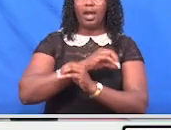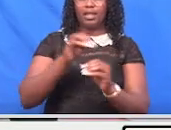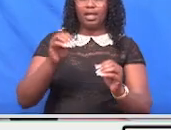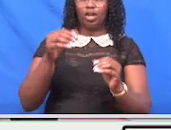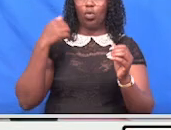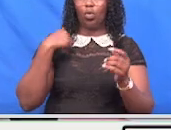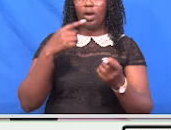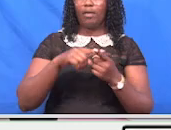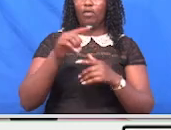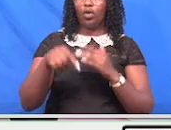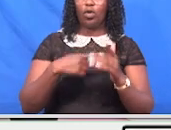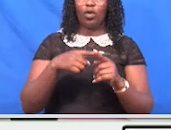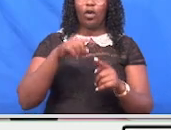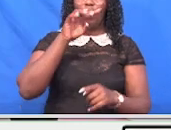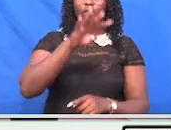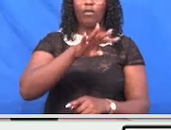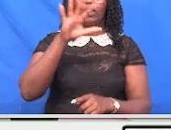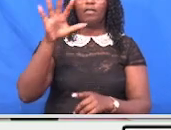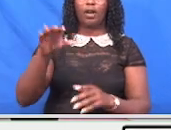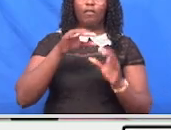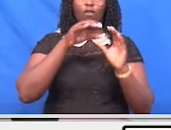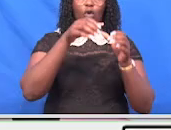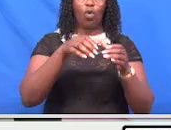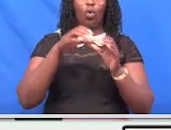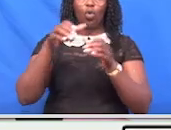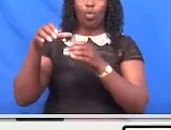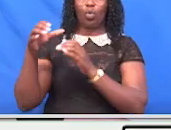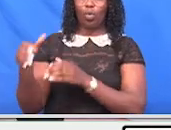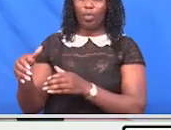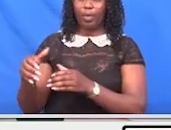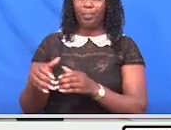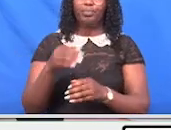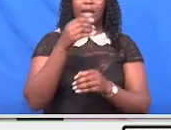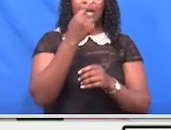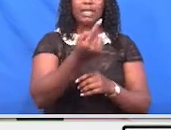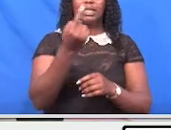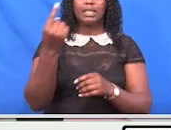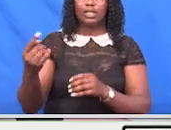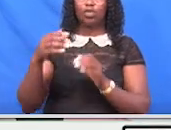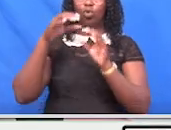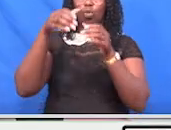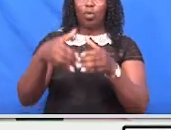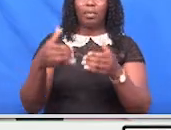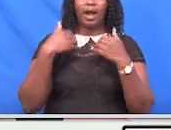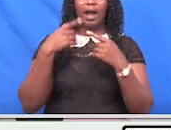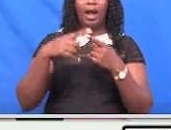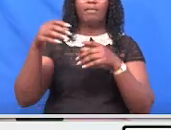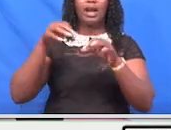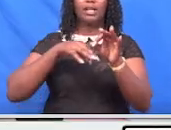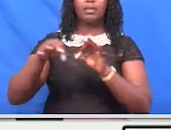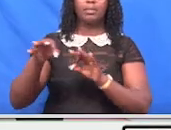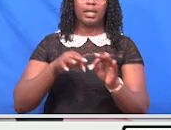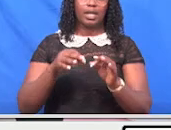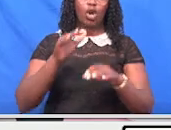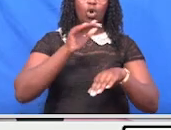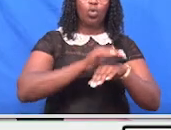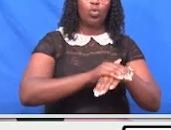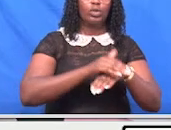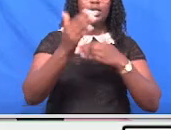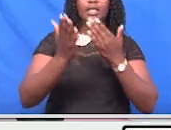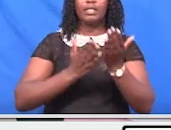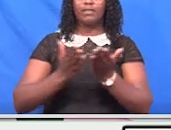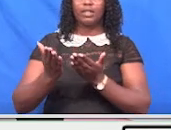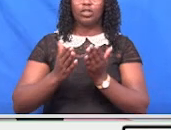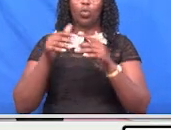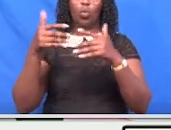45. 45 classes. 45 classes. Okay. So each class has a description of goods or services. So you scan through